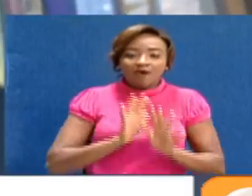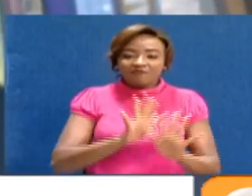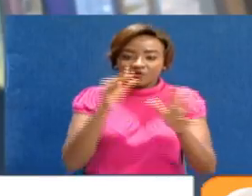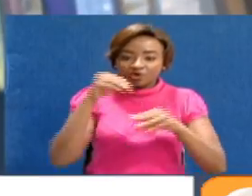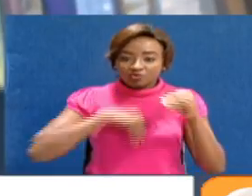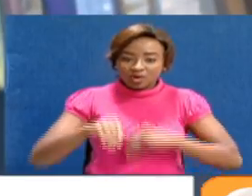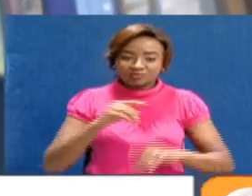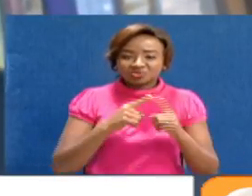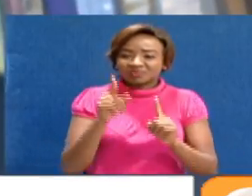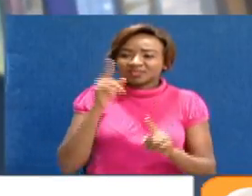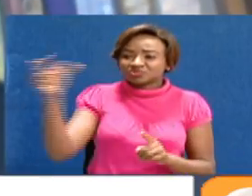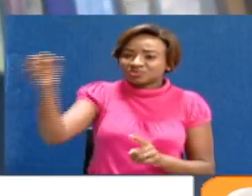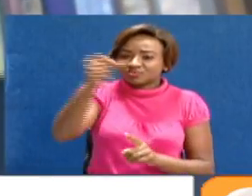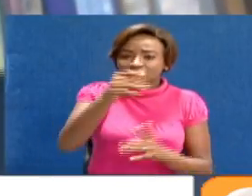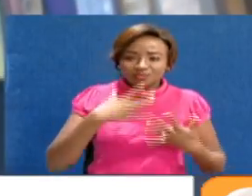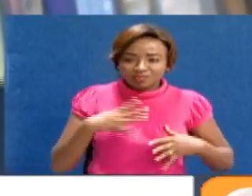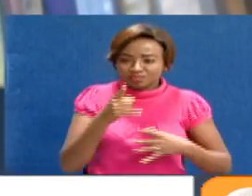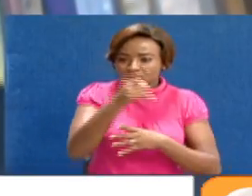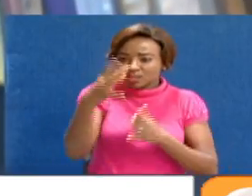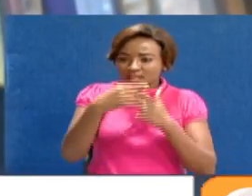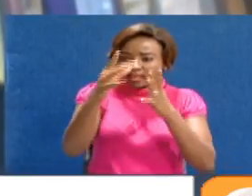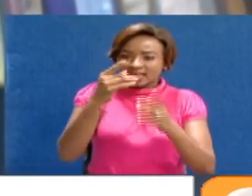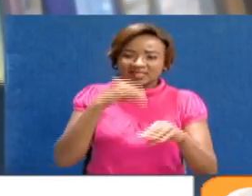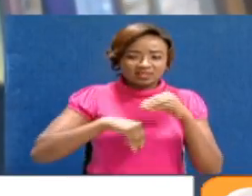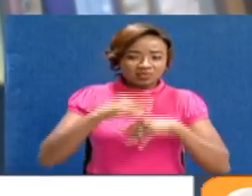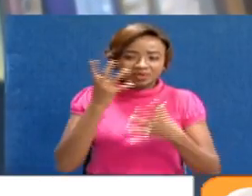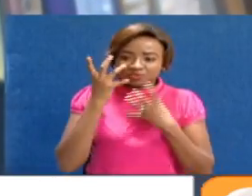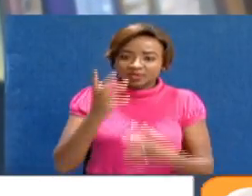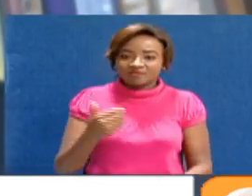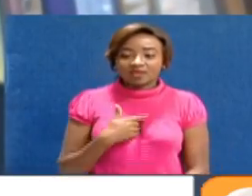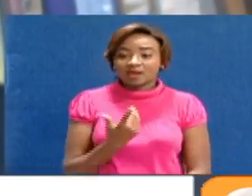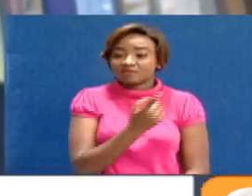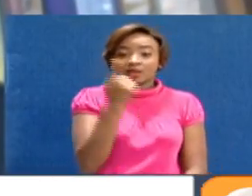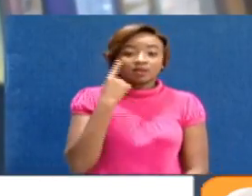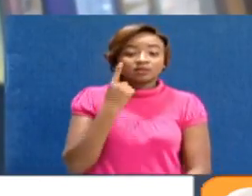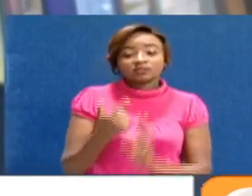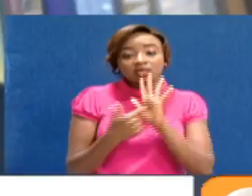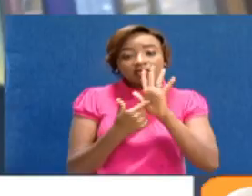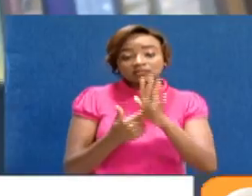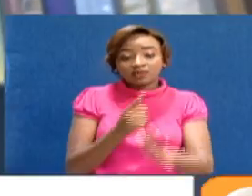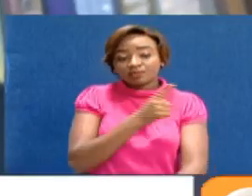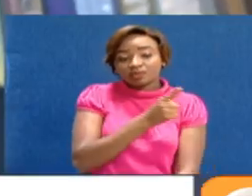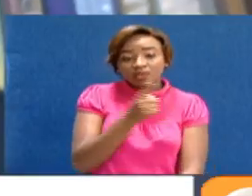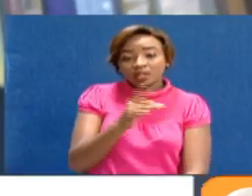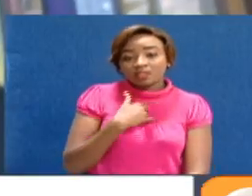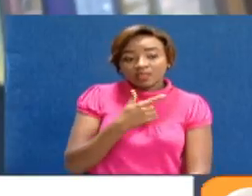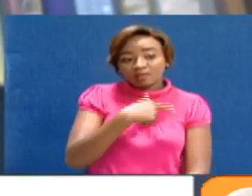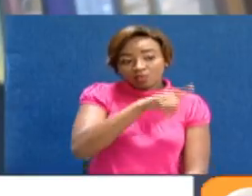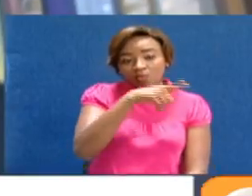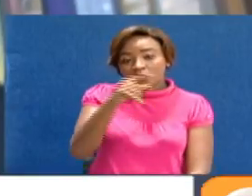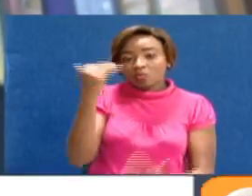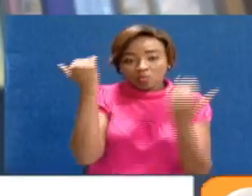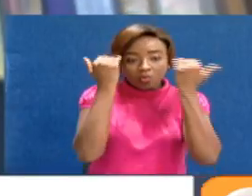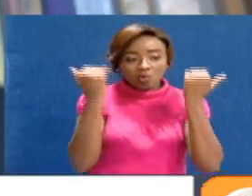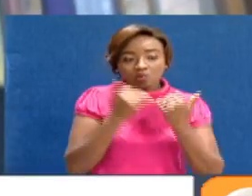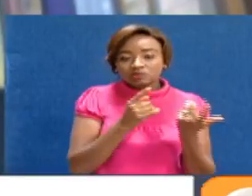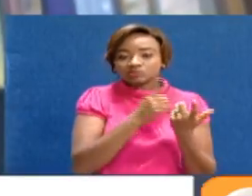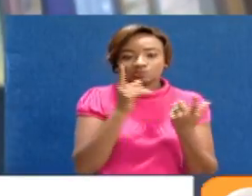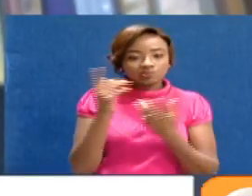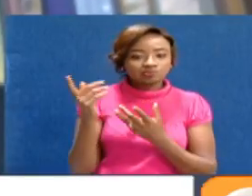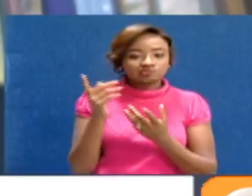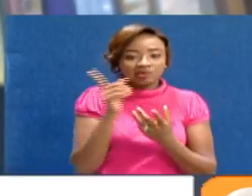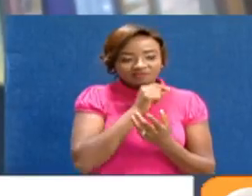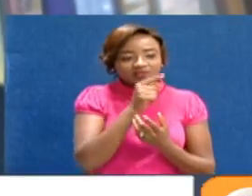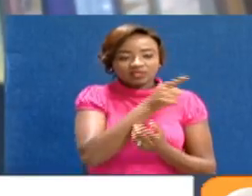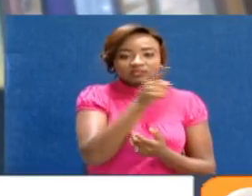not people of integrity. And in fact, if you look at many of these leaders who are now facing court actions, who have been arraigned in